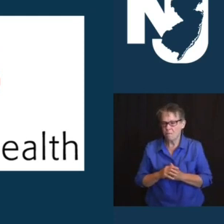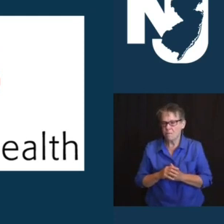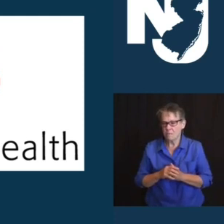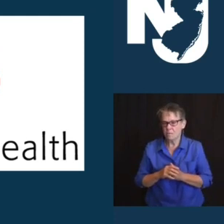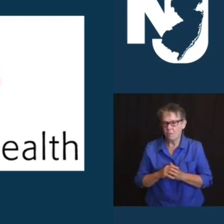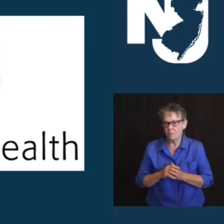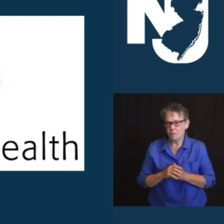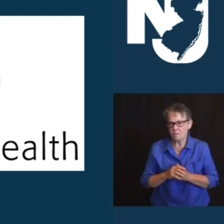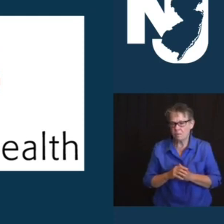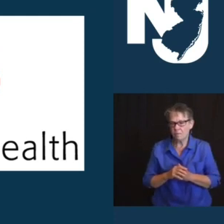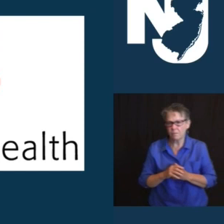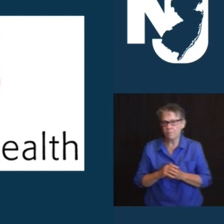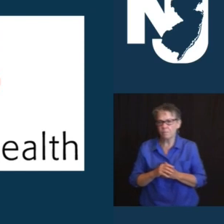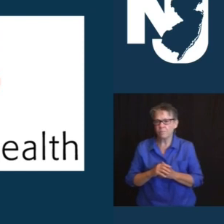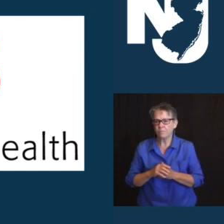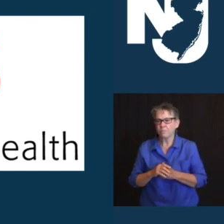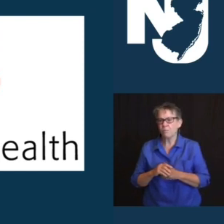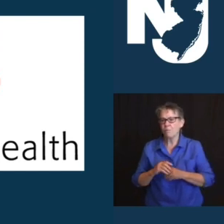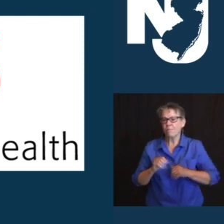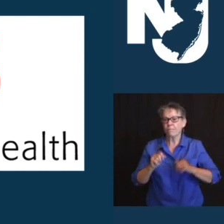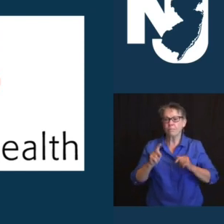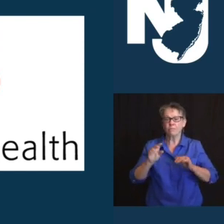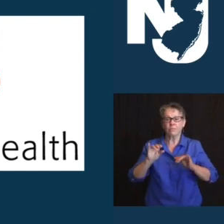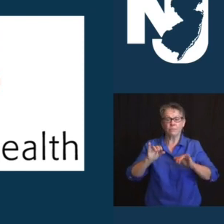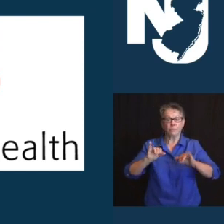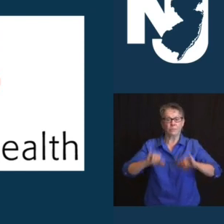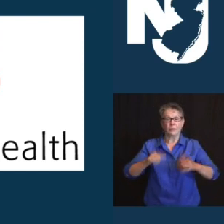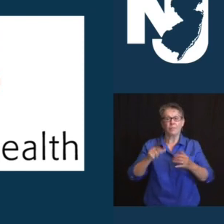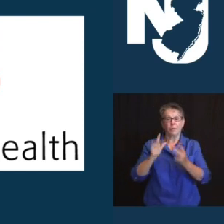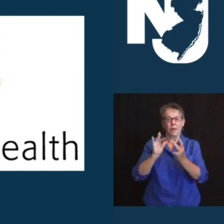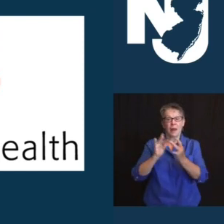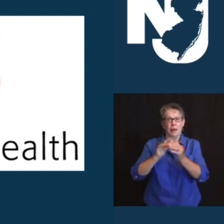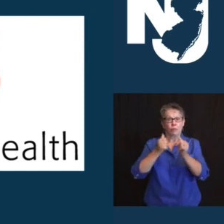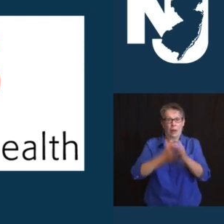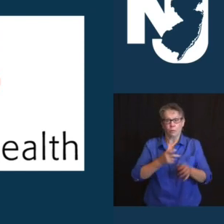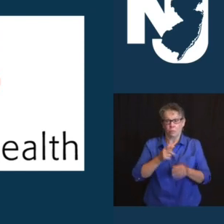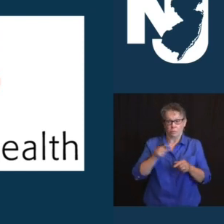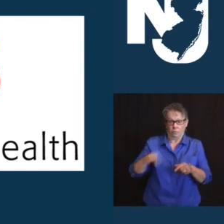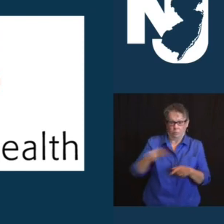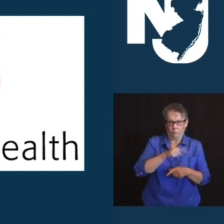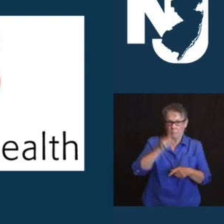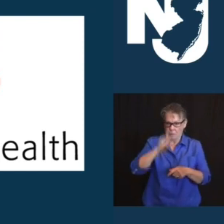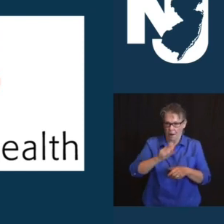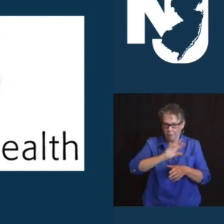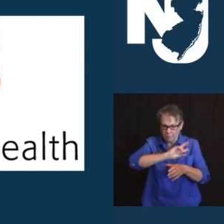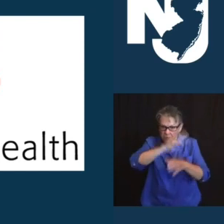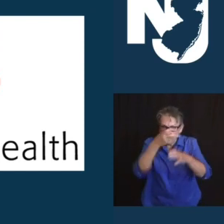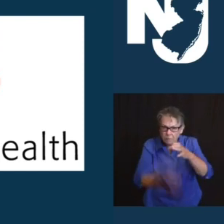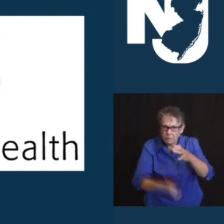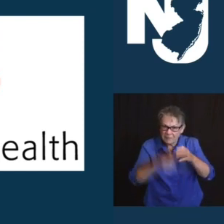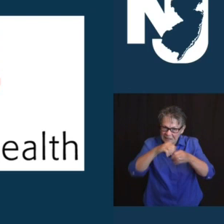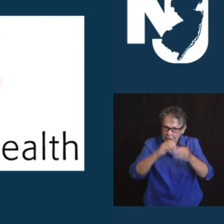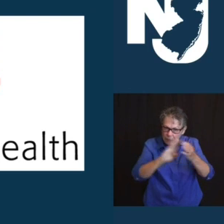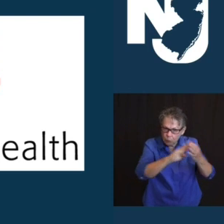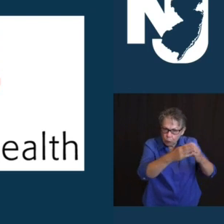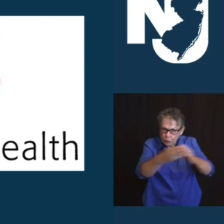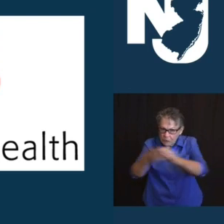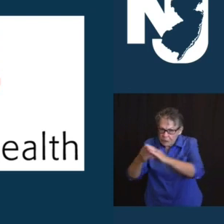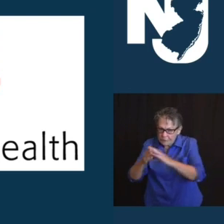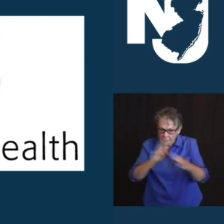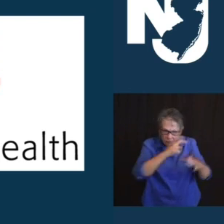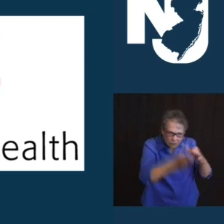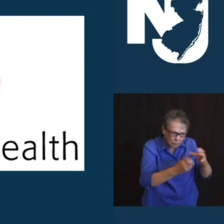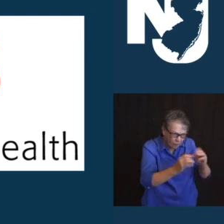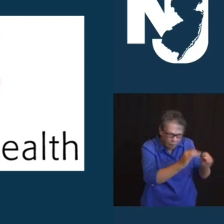in which they will be working, and their curriculum specifically teaches them the vulnerabilities to COVID-19 of